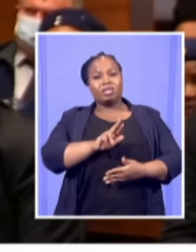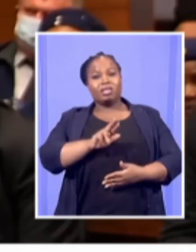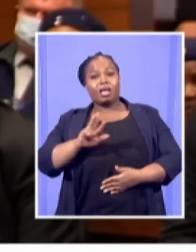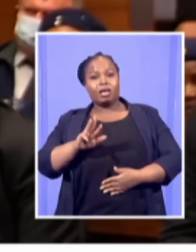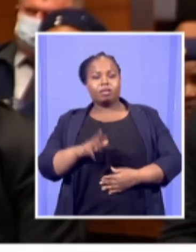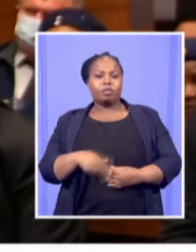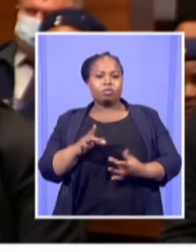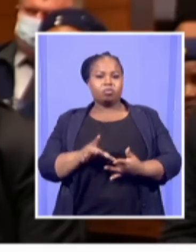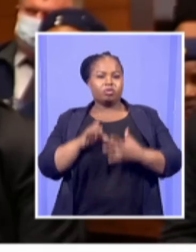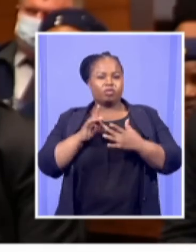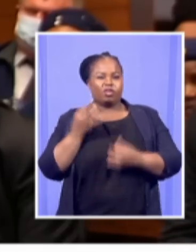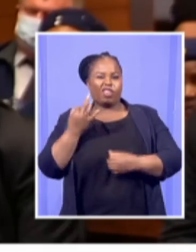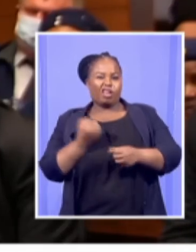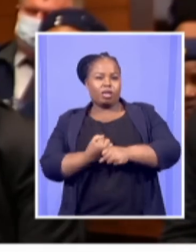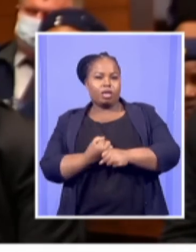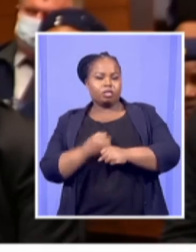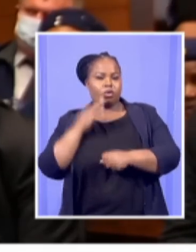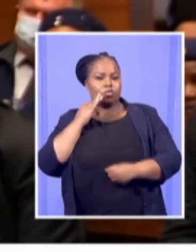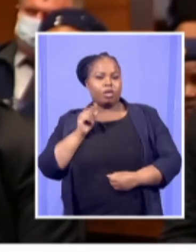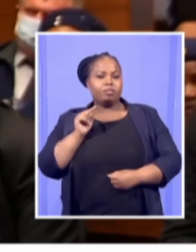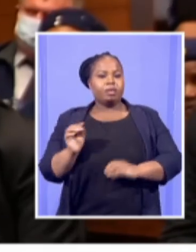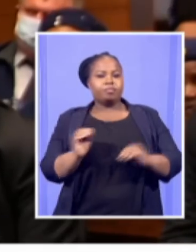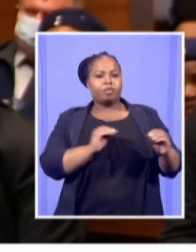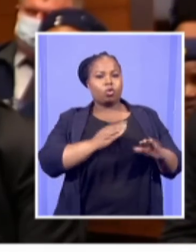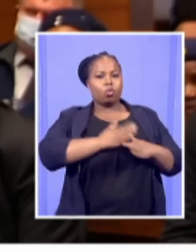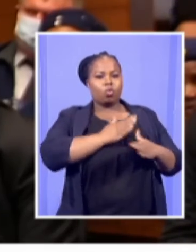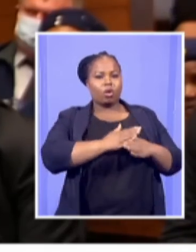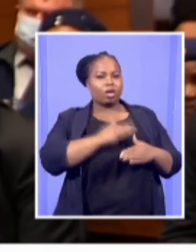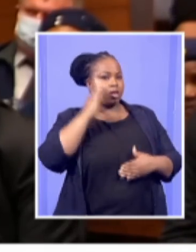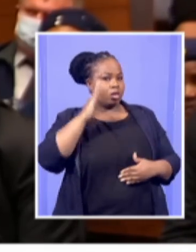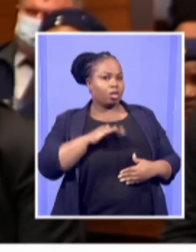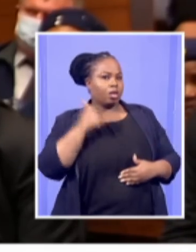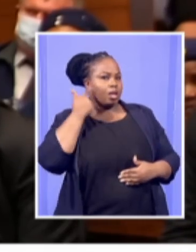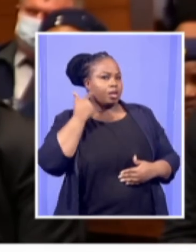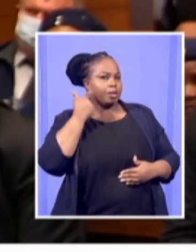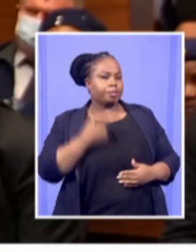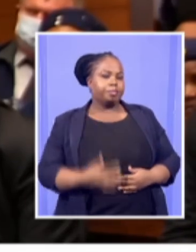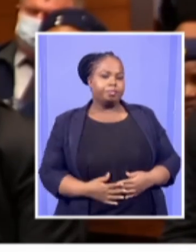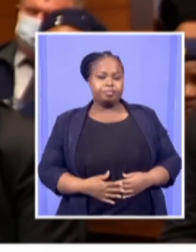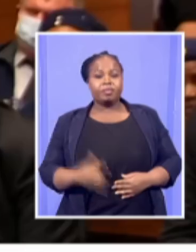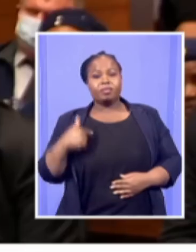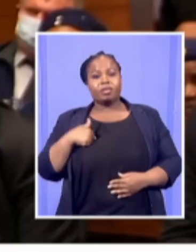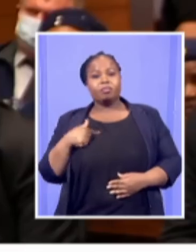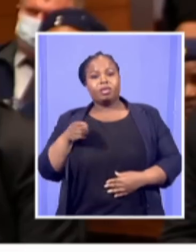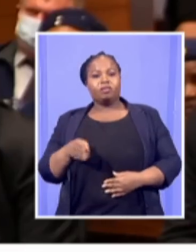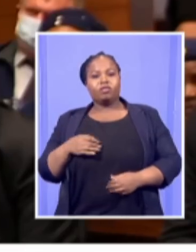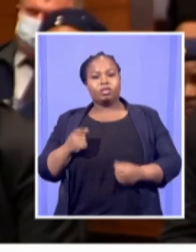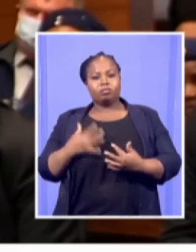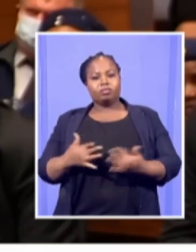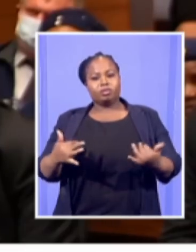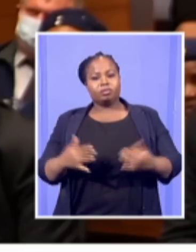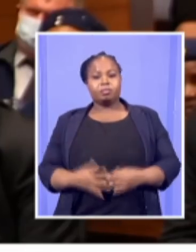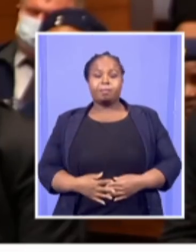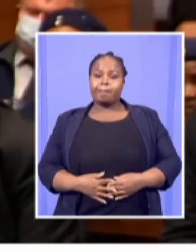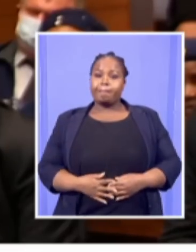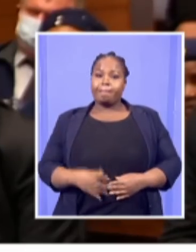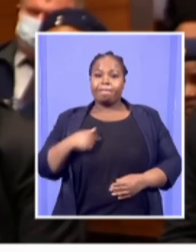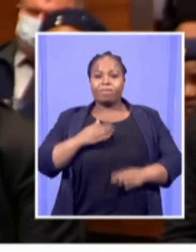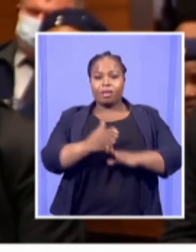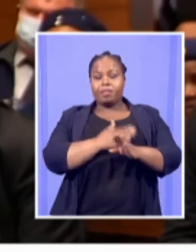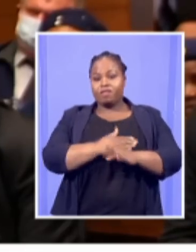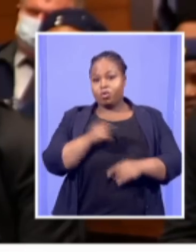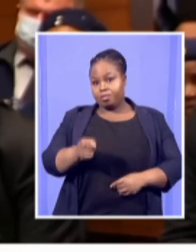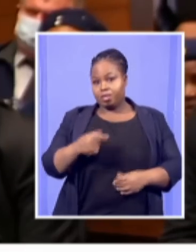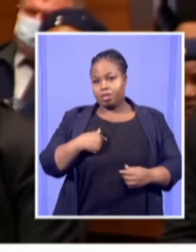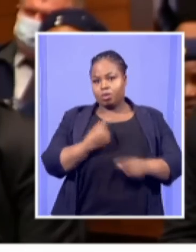exception of a 3-year period during which I worked and resided in London. I deal with this herein below. Prior to my current abode,